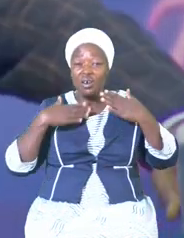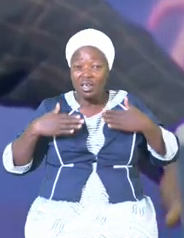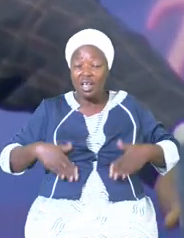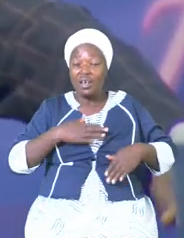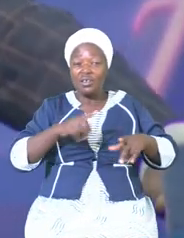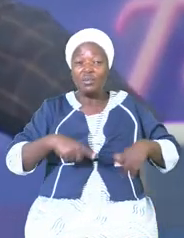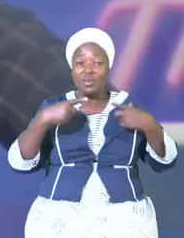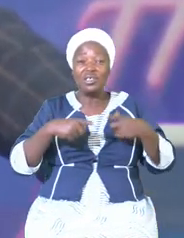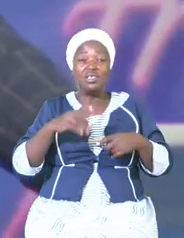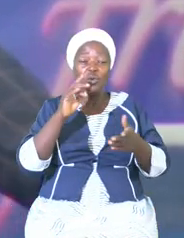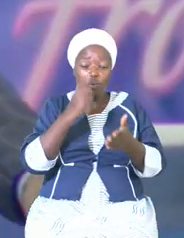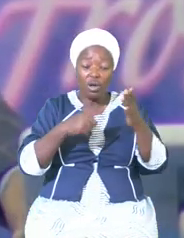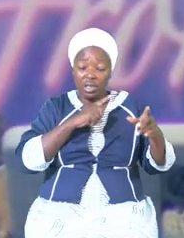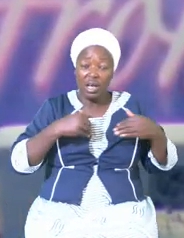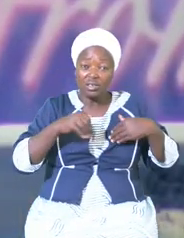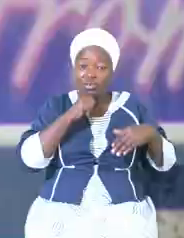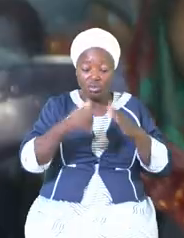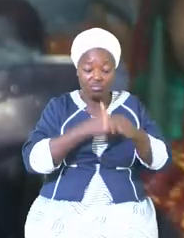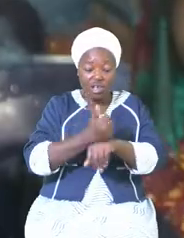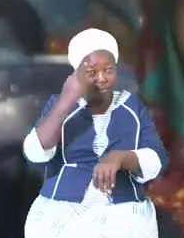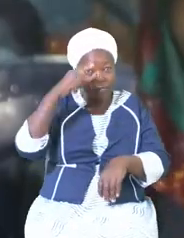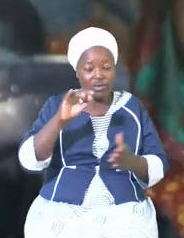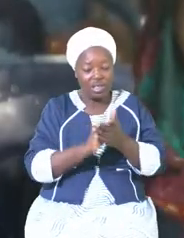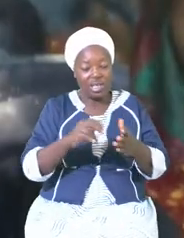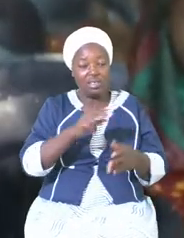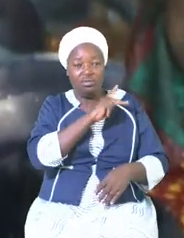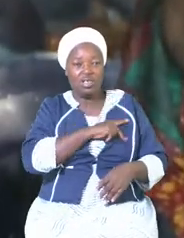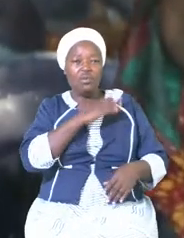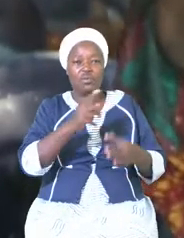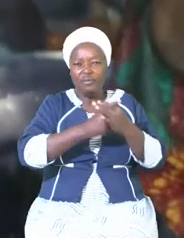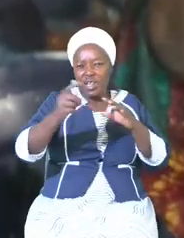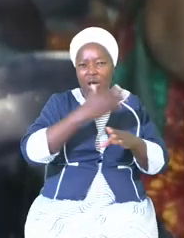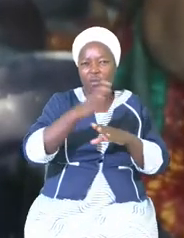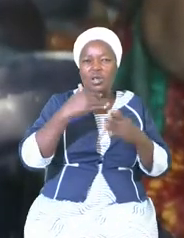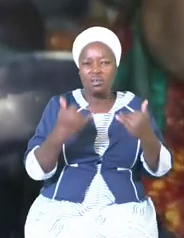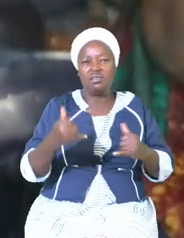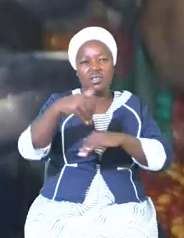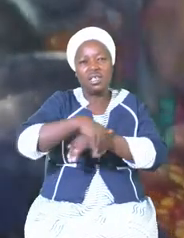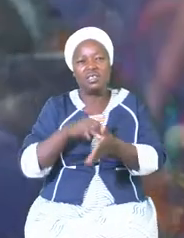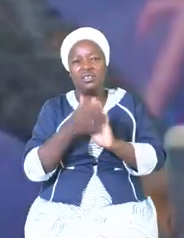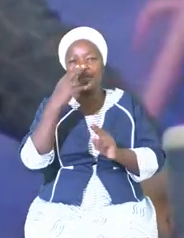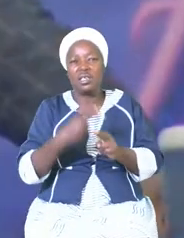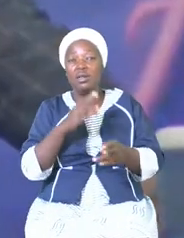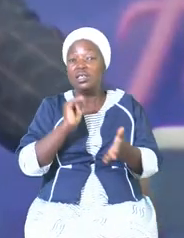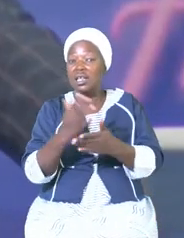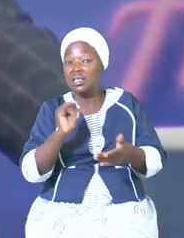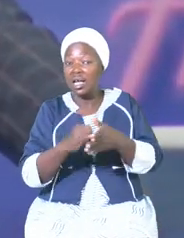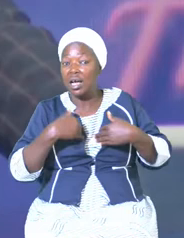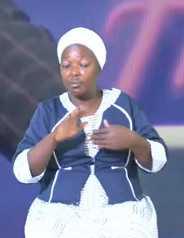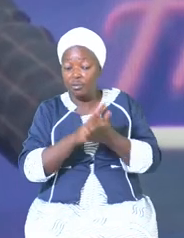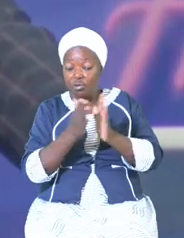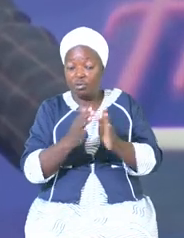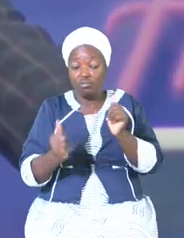for you, that stranger will flee away tonight. And that thing that have become stronger than you are,